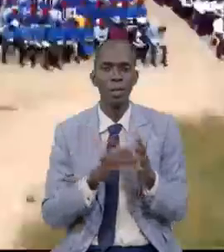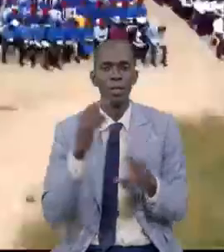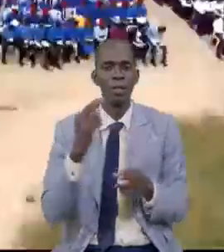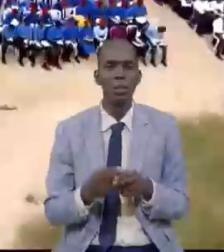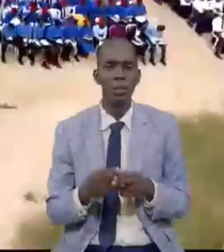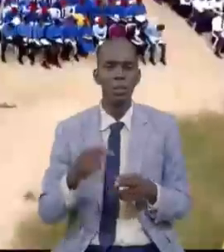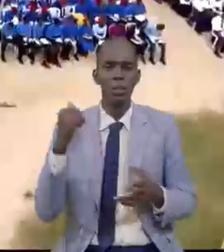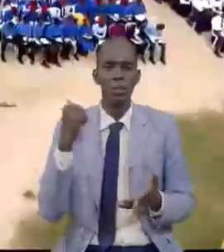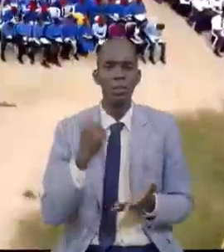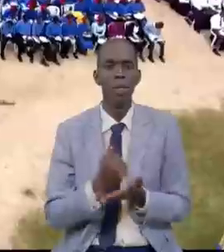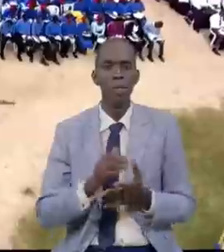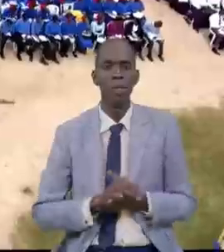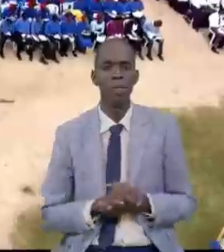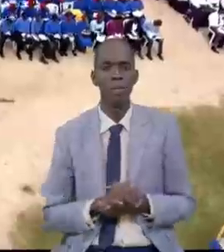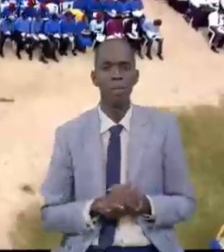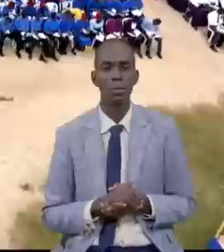Amen. Three things.